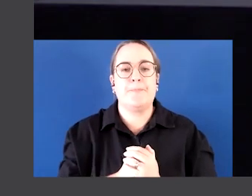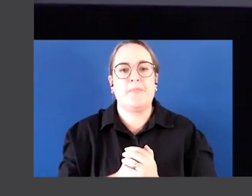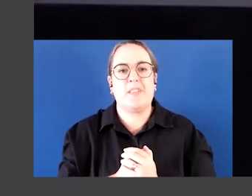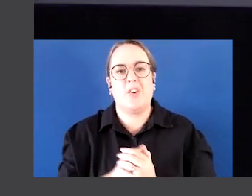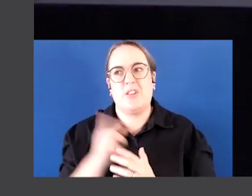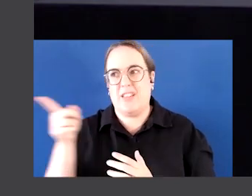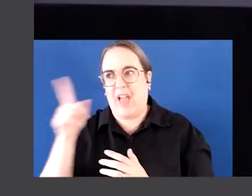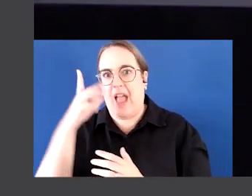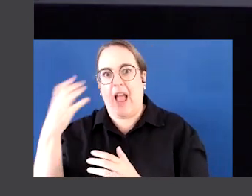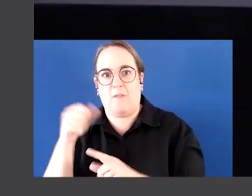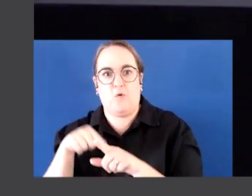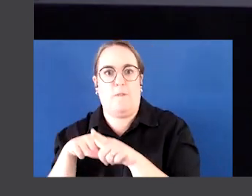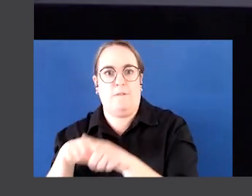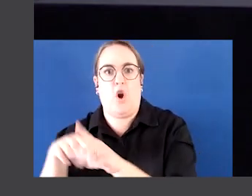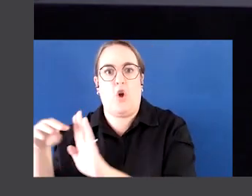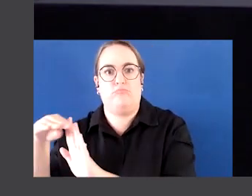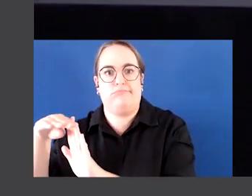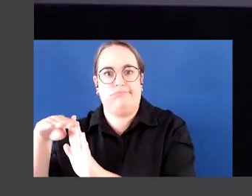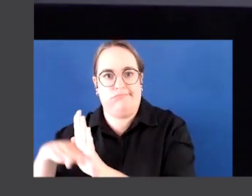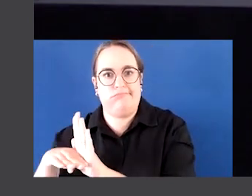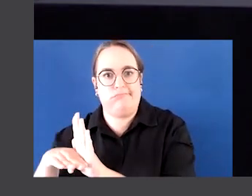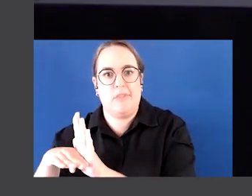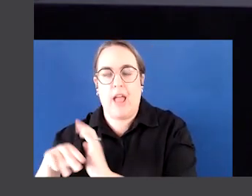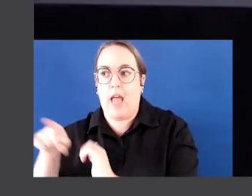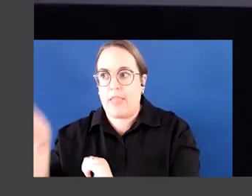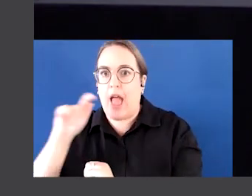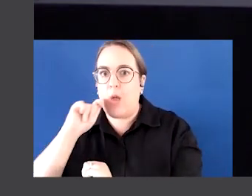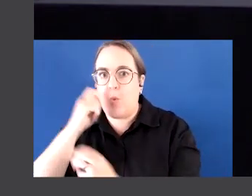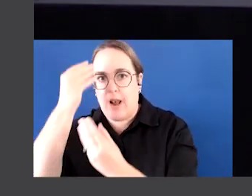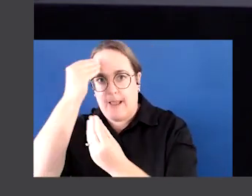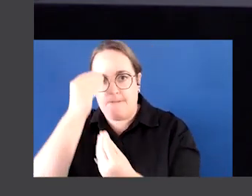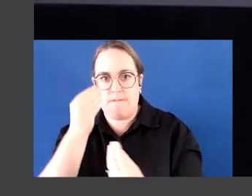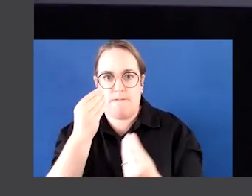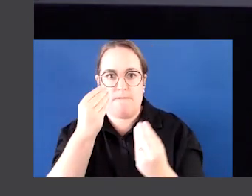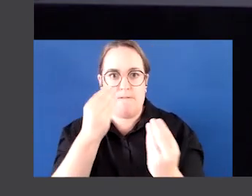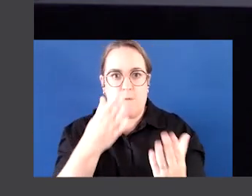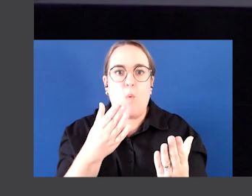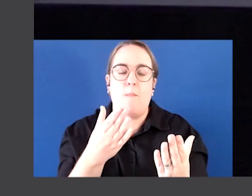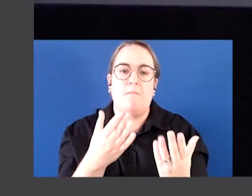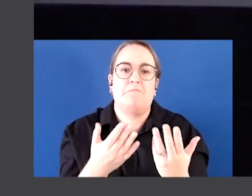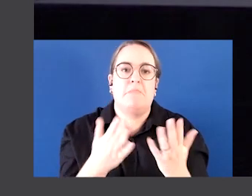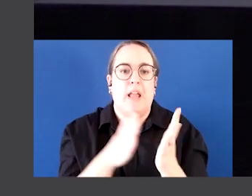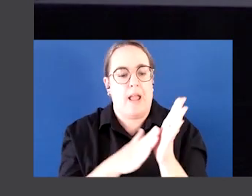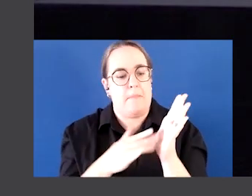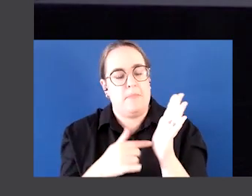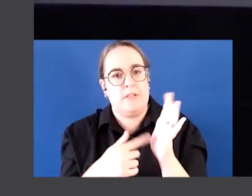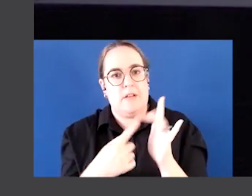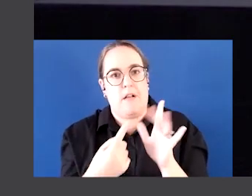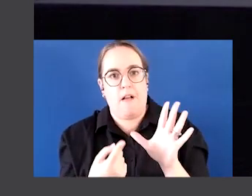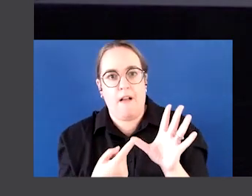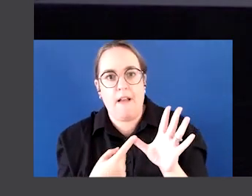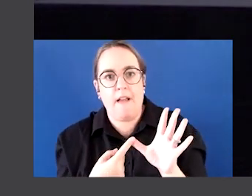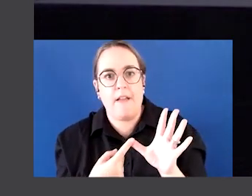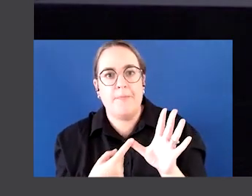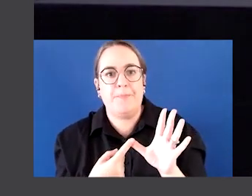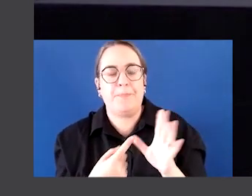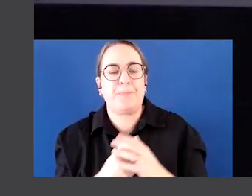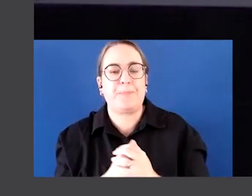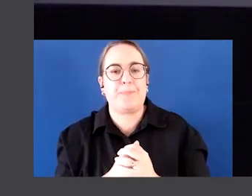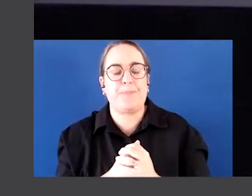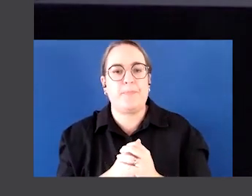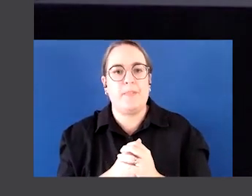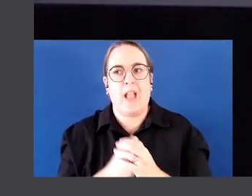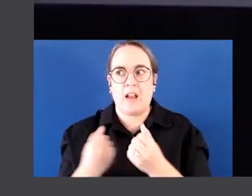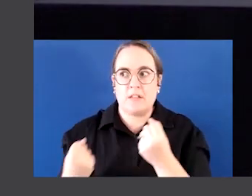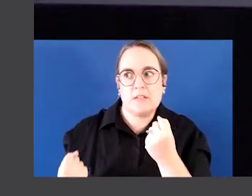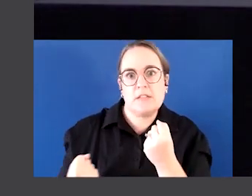terms of integrity and assurance. And obviously we convene with them regularly in terms of helping them